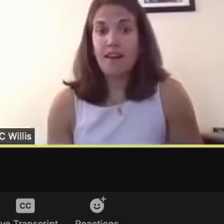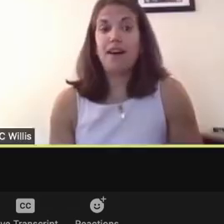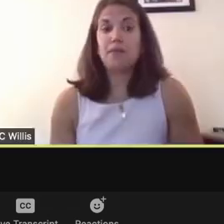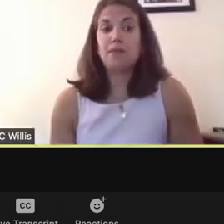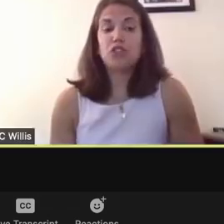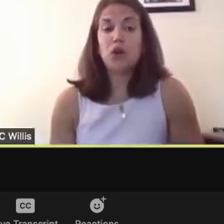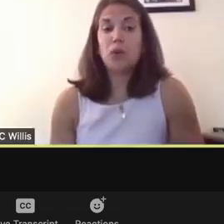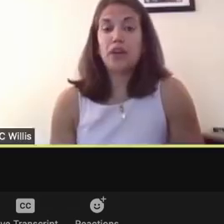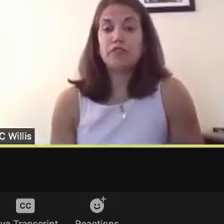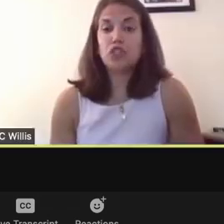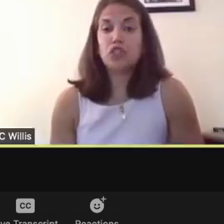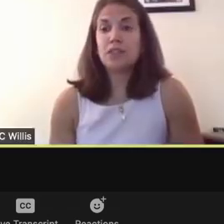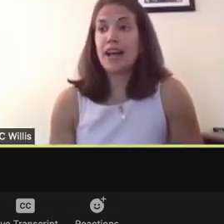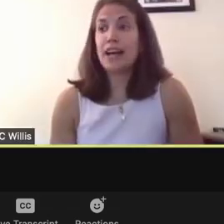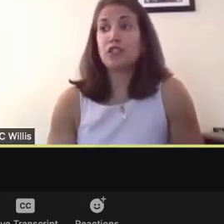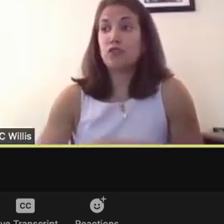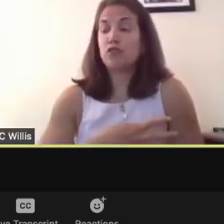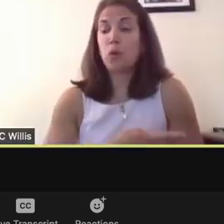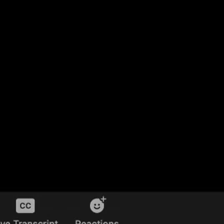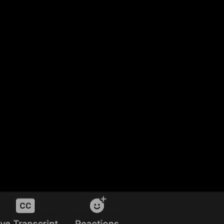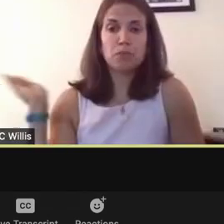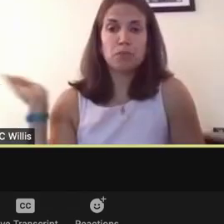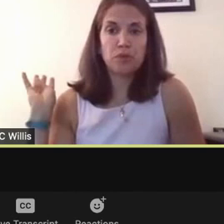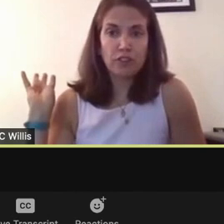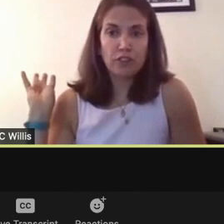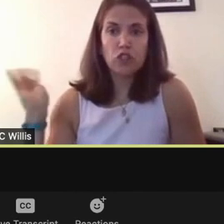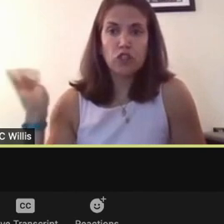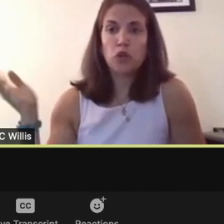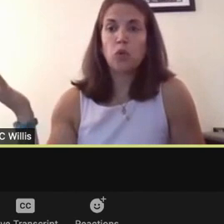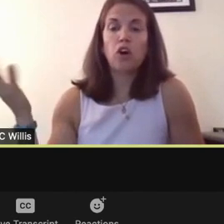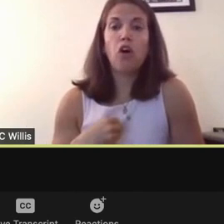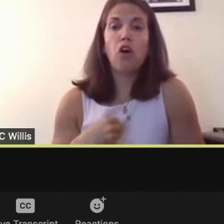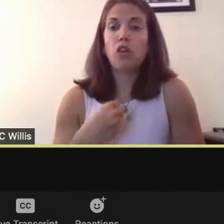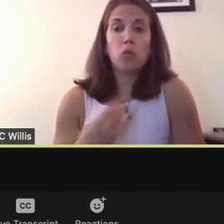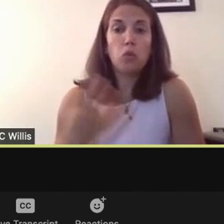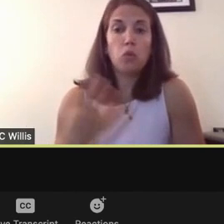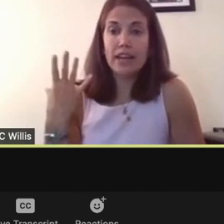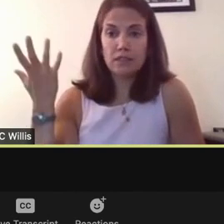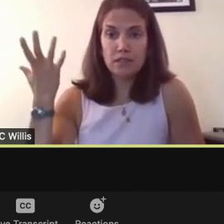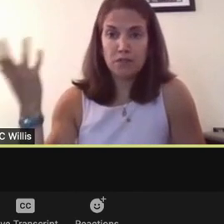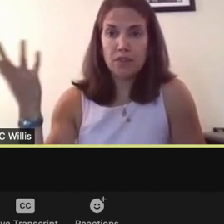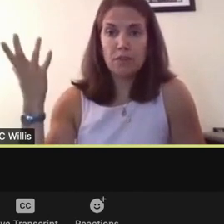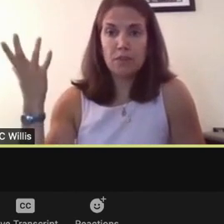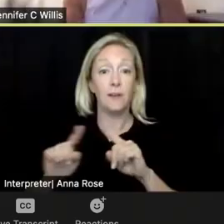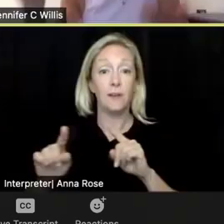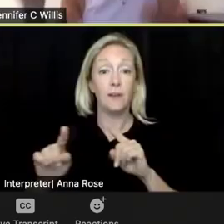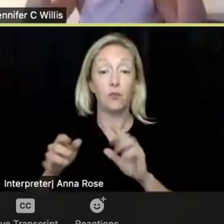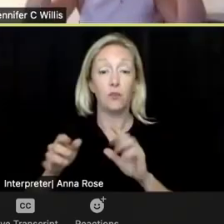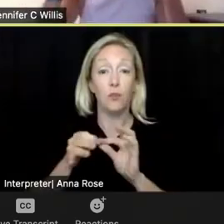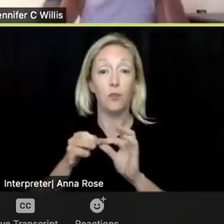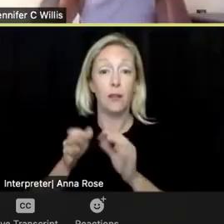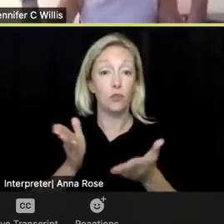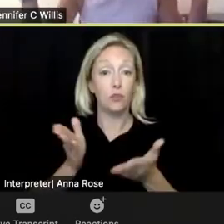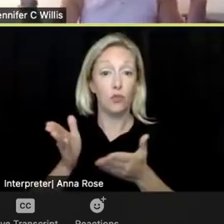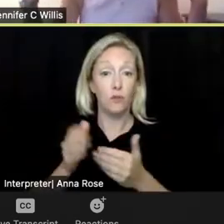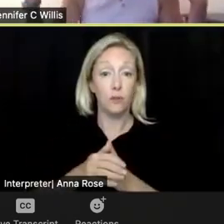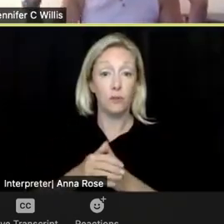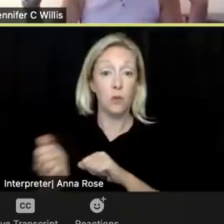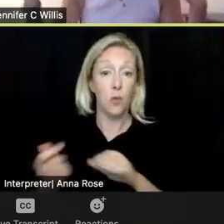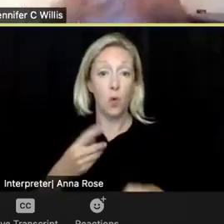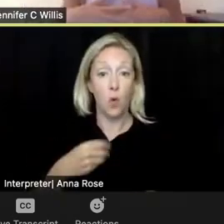discriminate. So if a student has 4 different providers who are all white females with